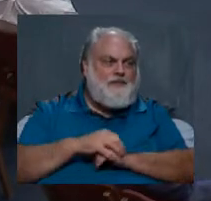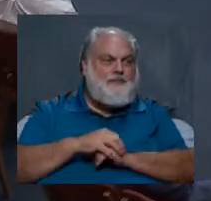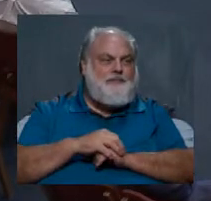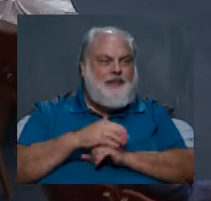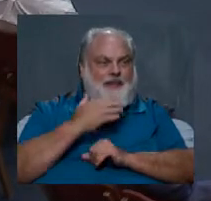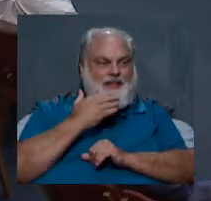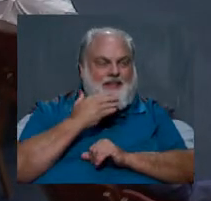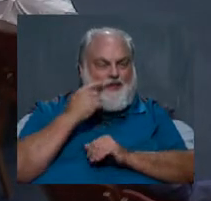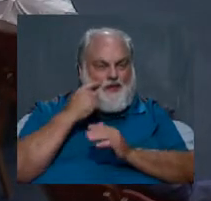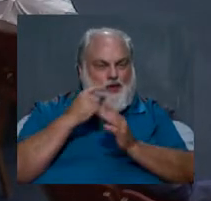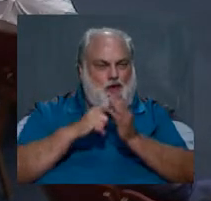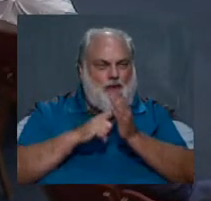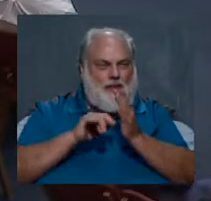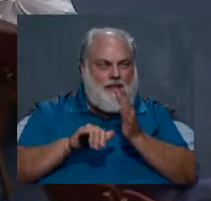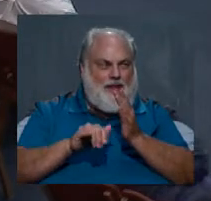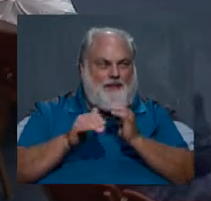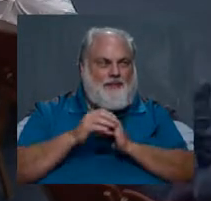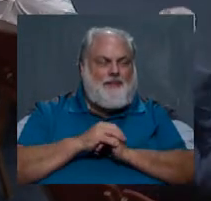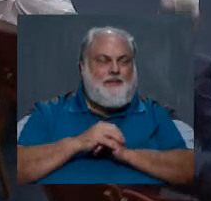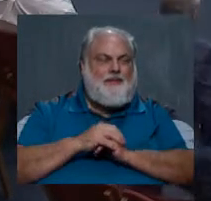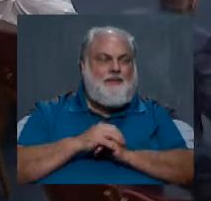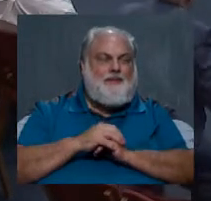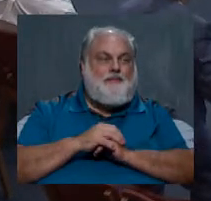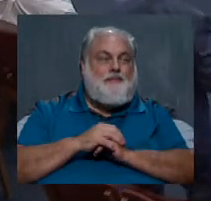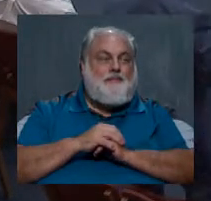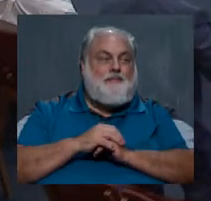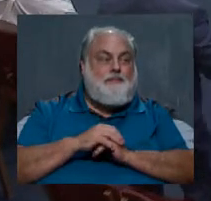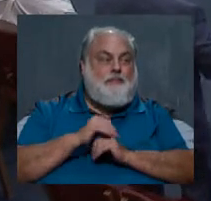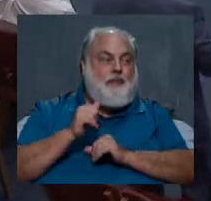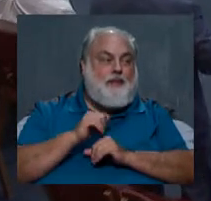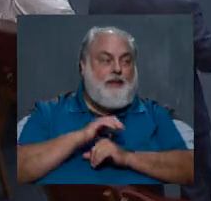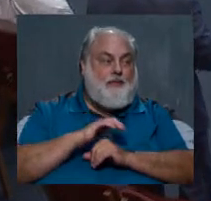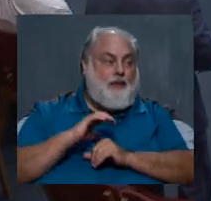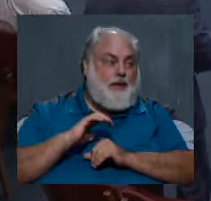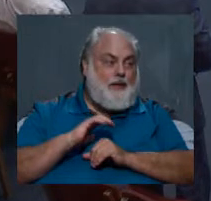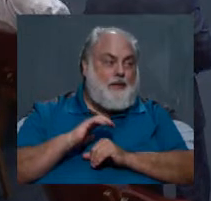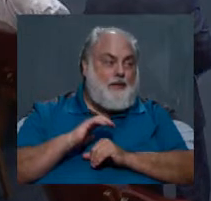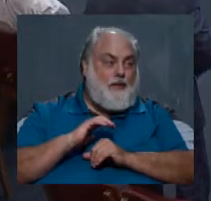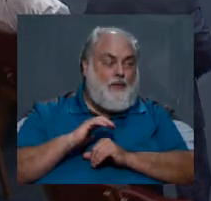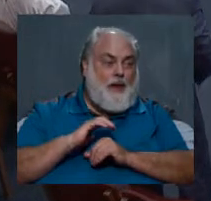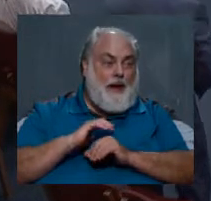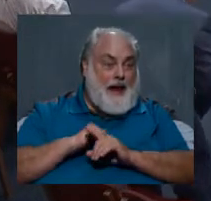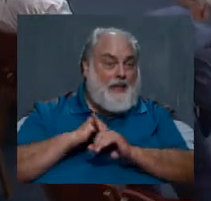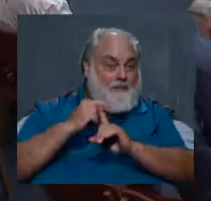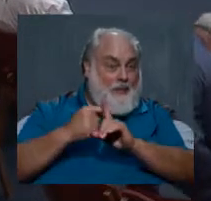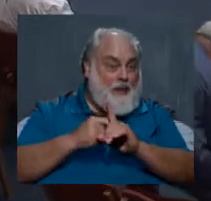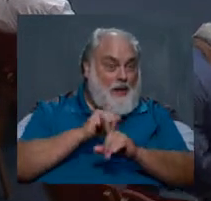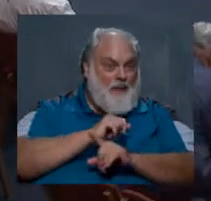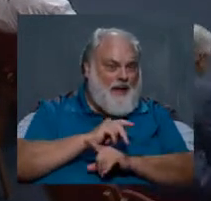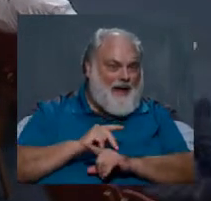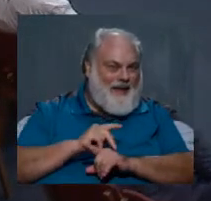Thanks for noting that. Any other commissioners? I'll be back next month.